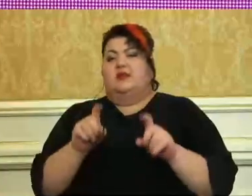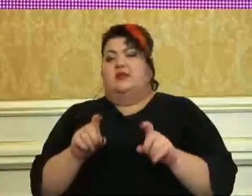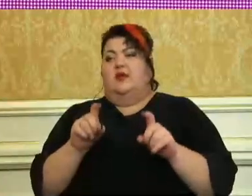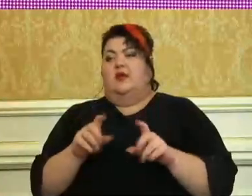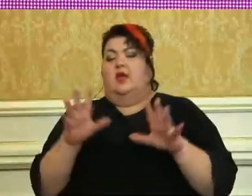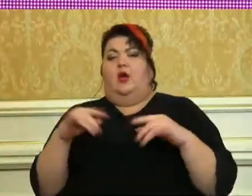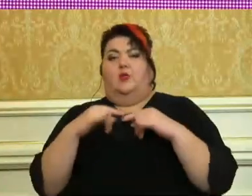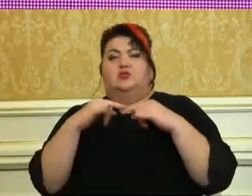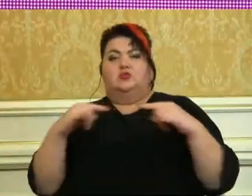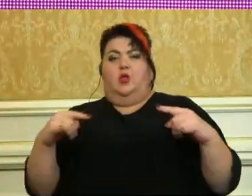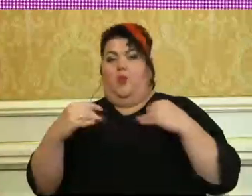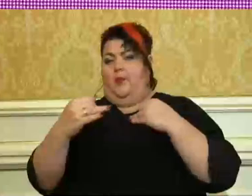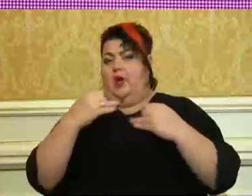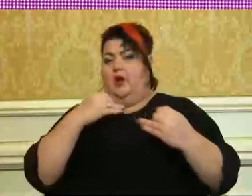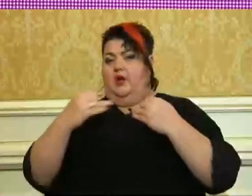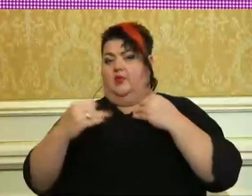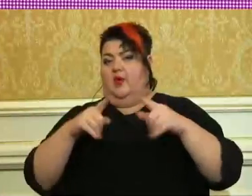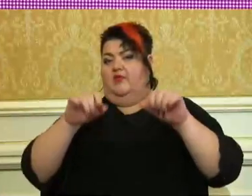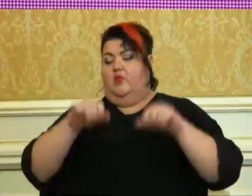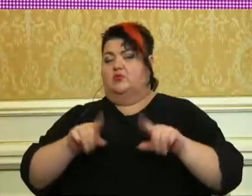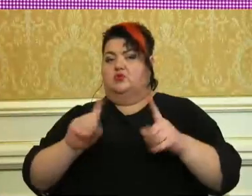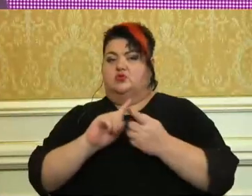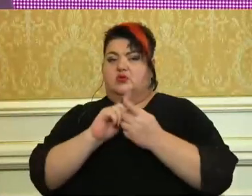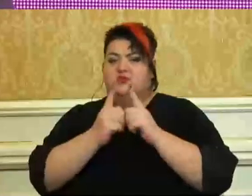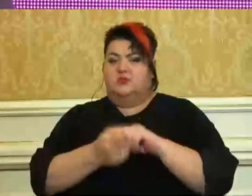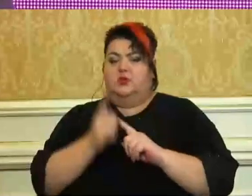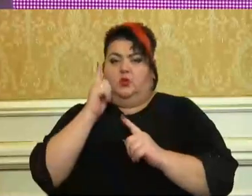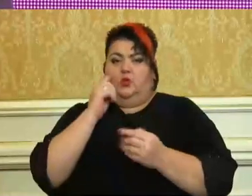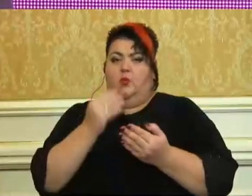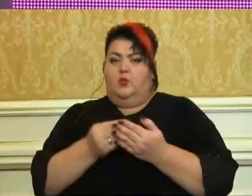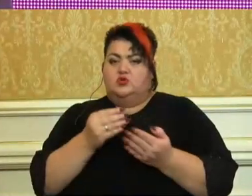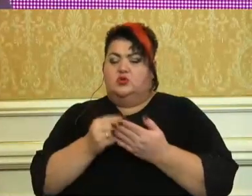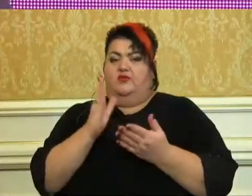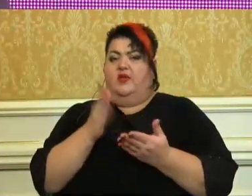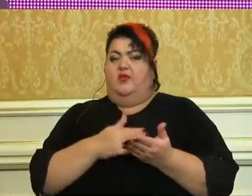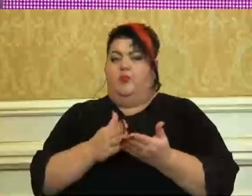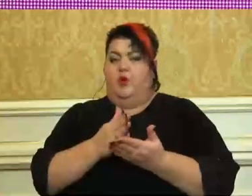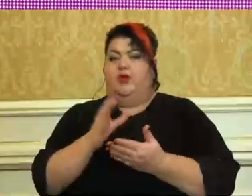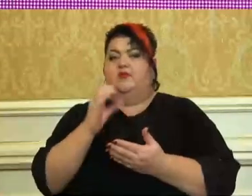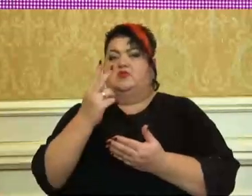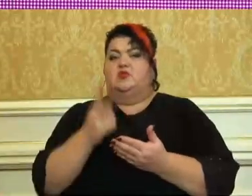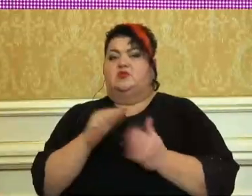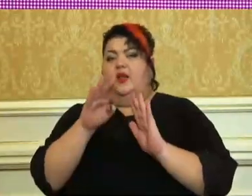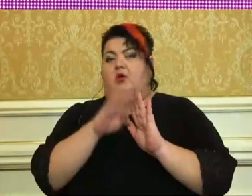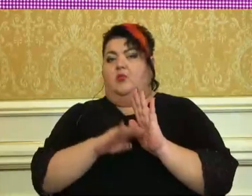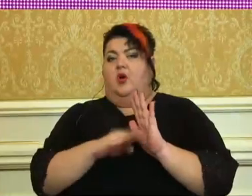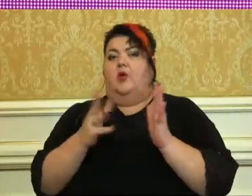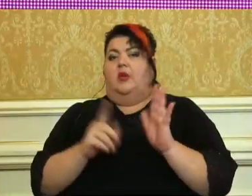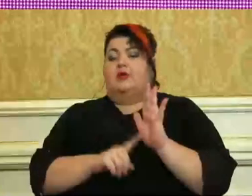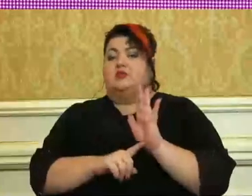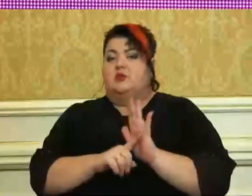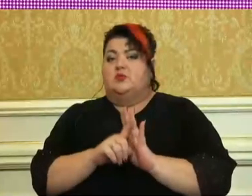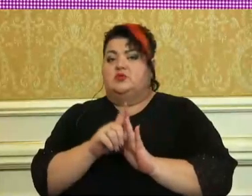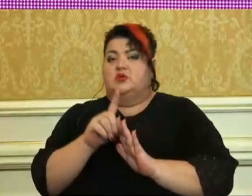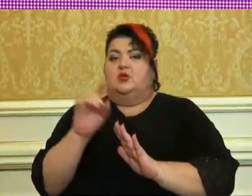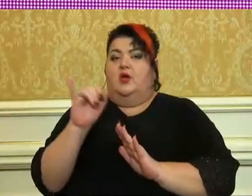to contribute to the policy, to contribute to the social programs that get established, if you don't bring the